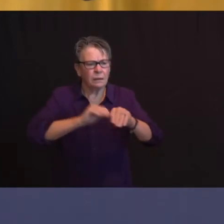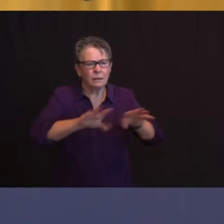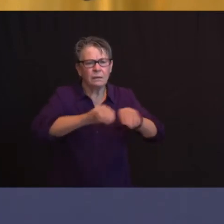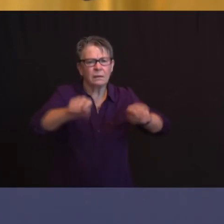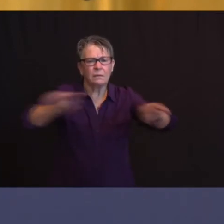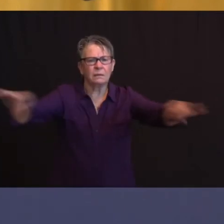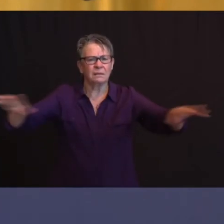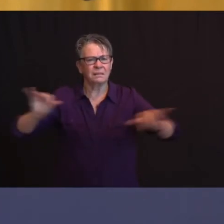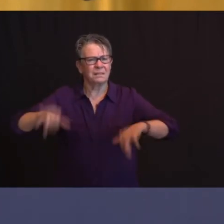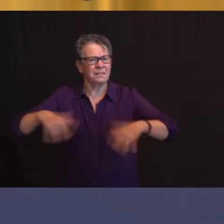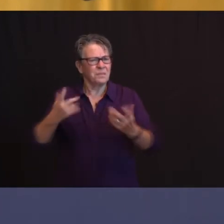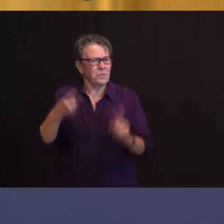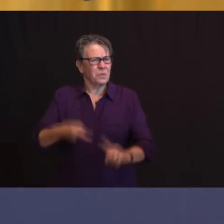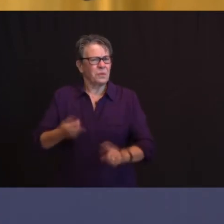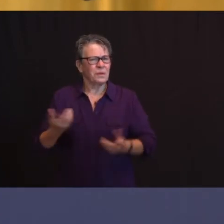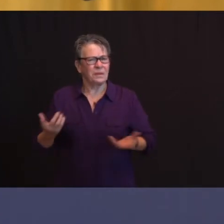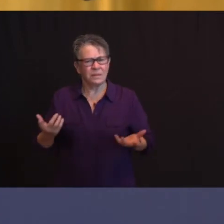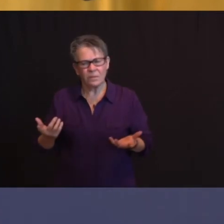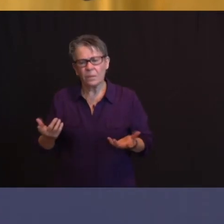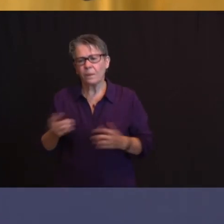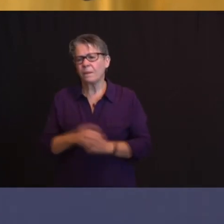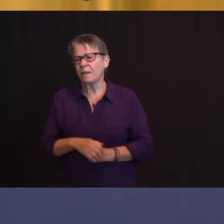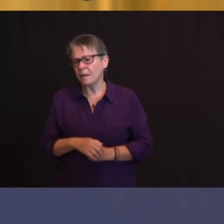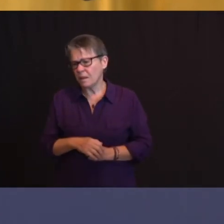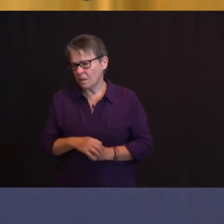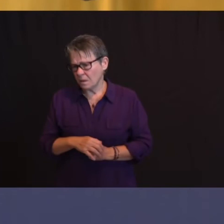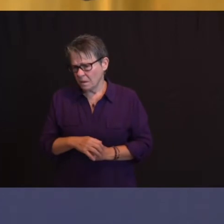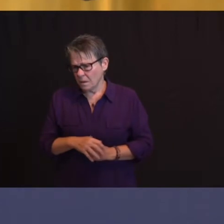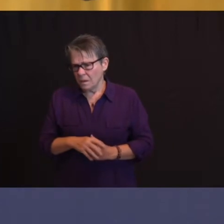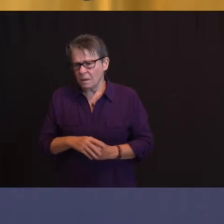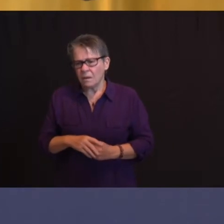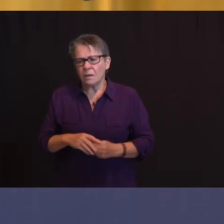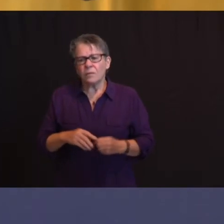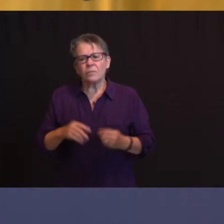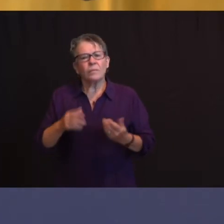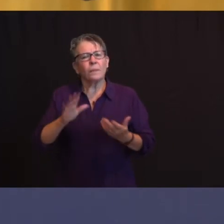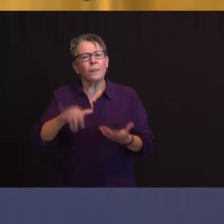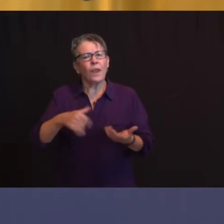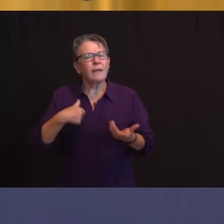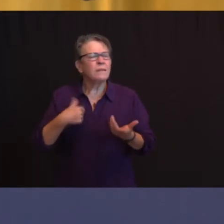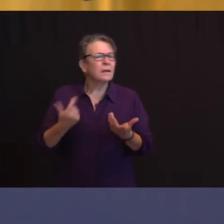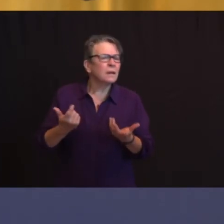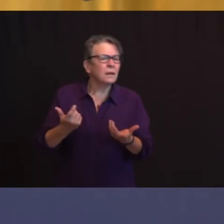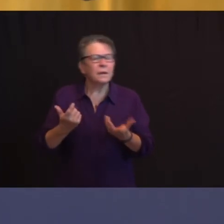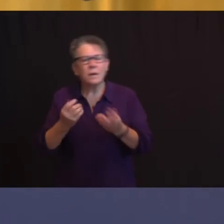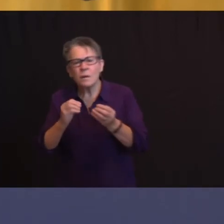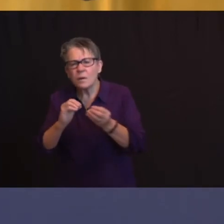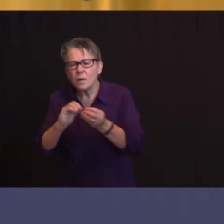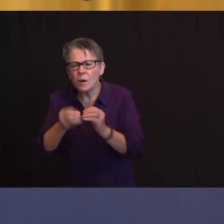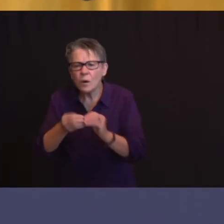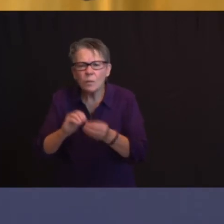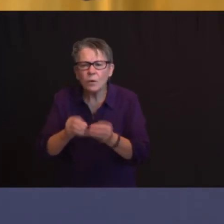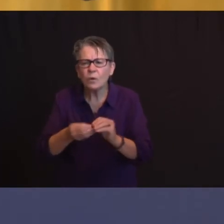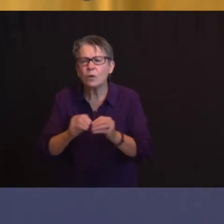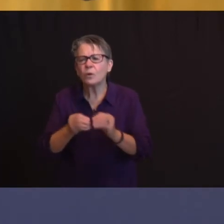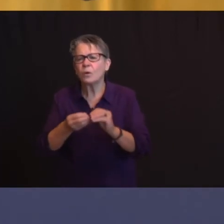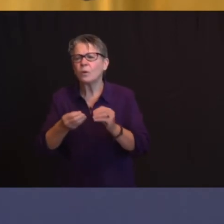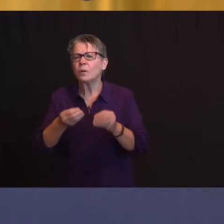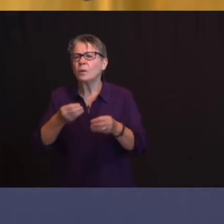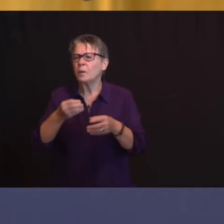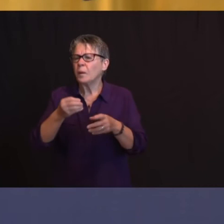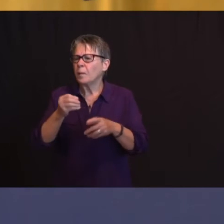Final question, do we have stats on the ages of hospitalizations and or deaths? Last week,